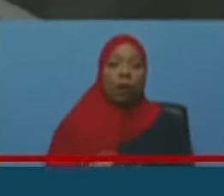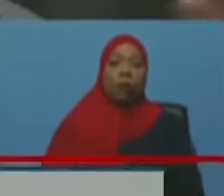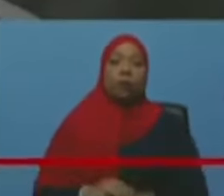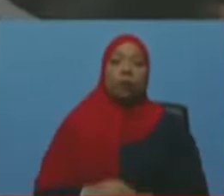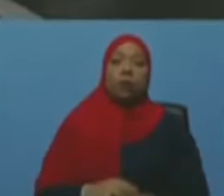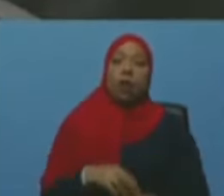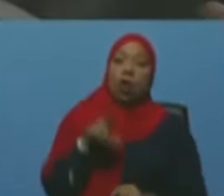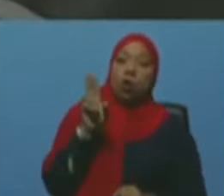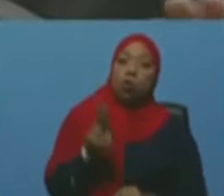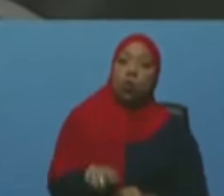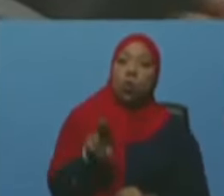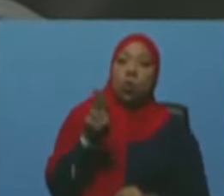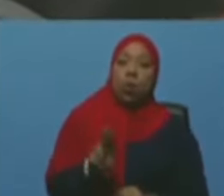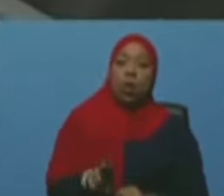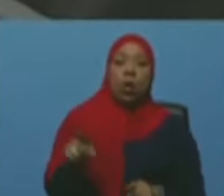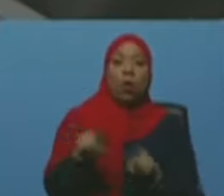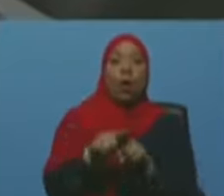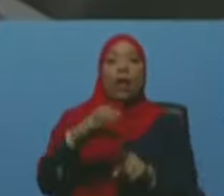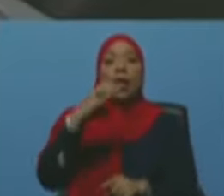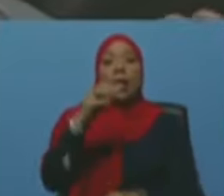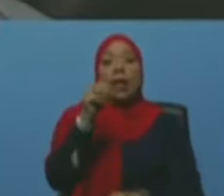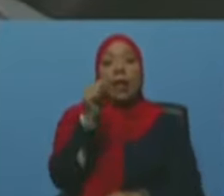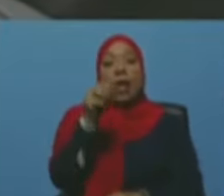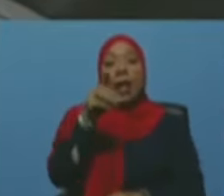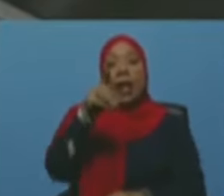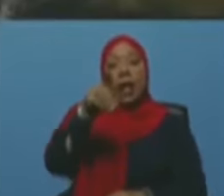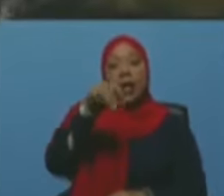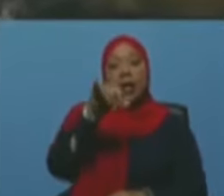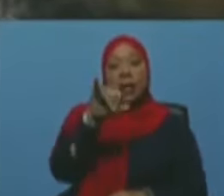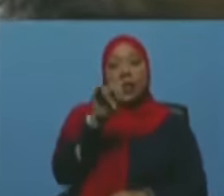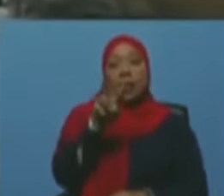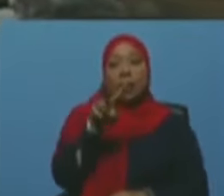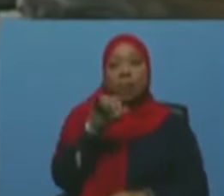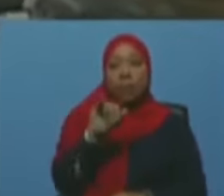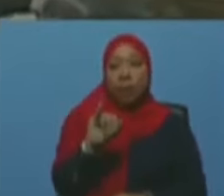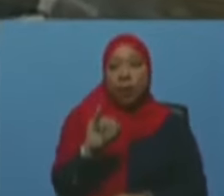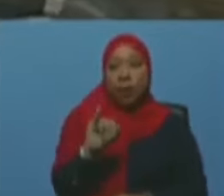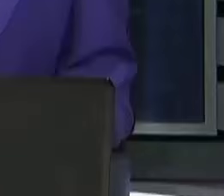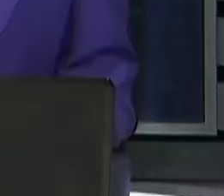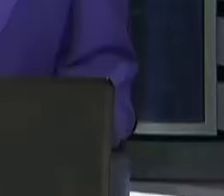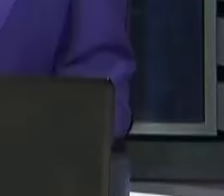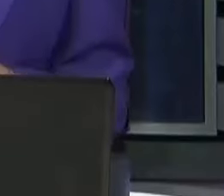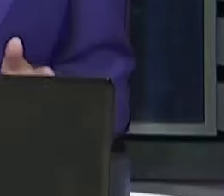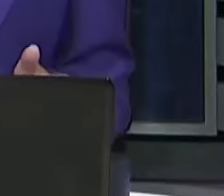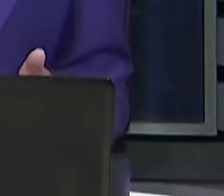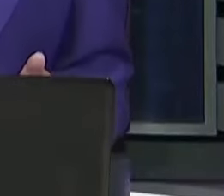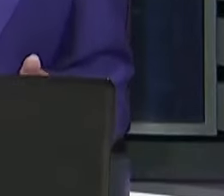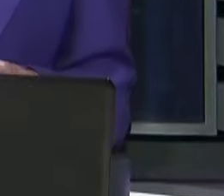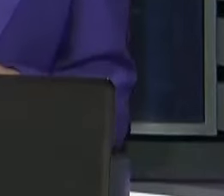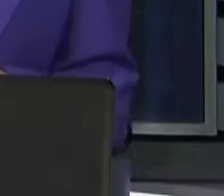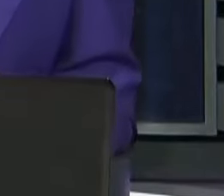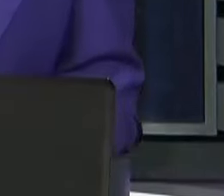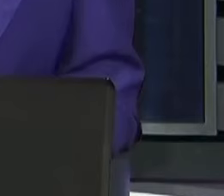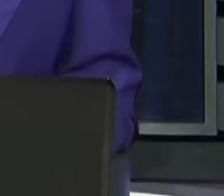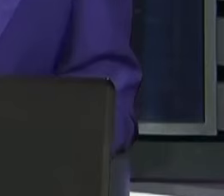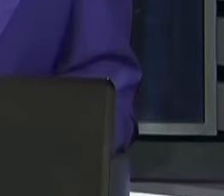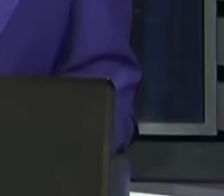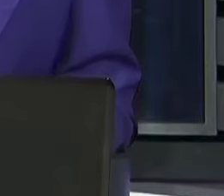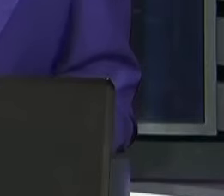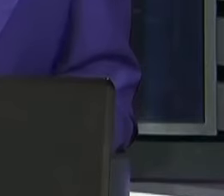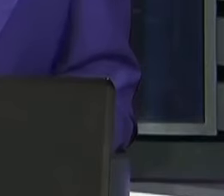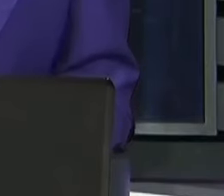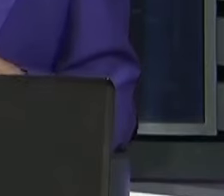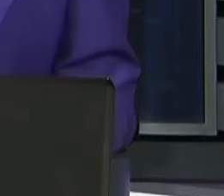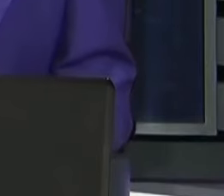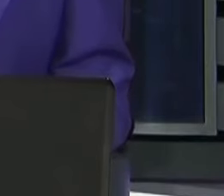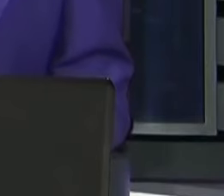for Foreign Commerce, nor to the Office of Differential Exchange Regime. And we continue in Venezuela as the